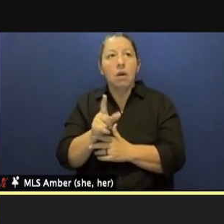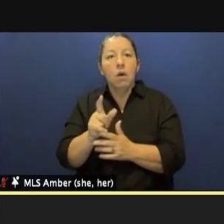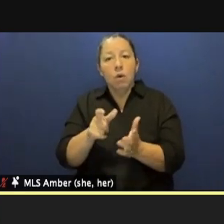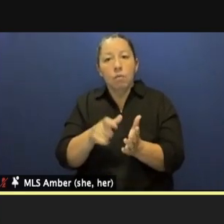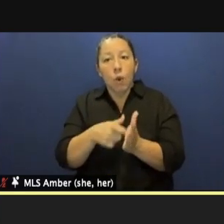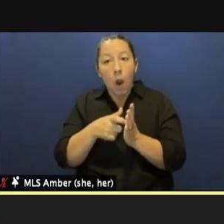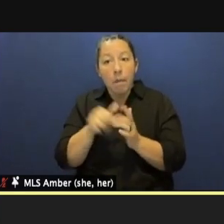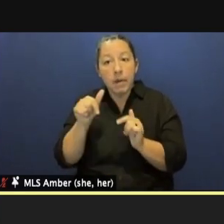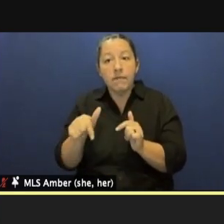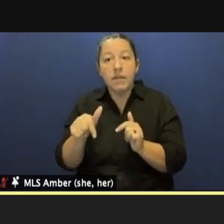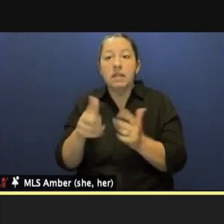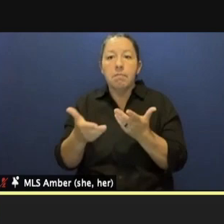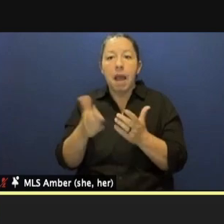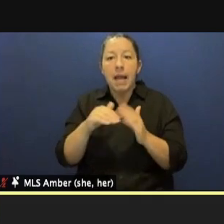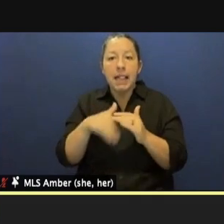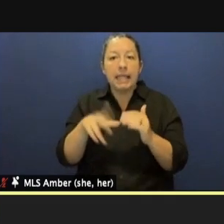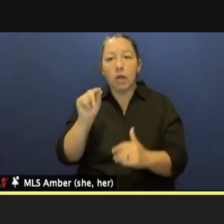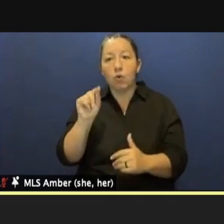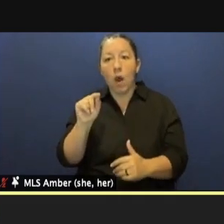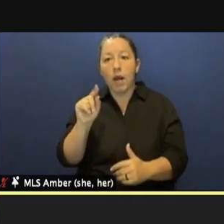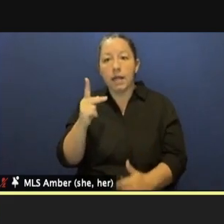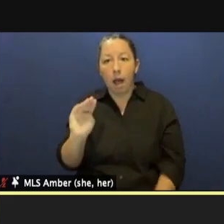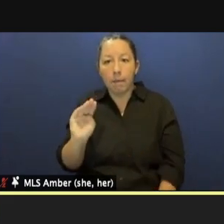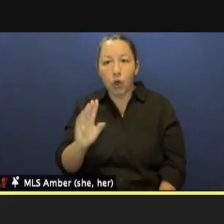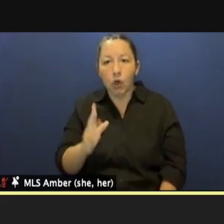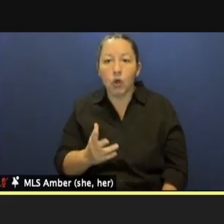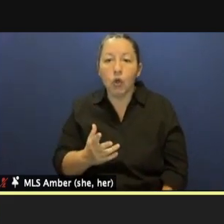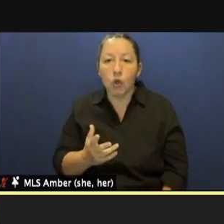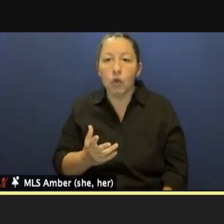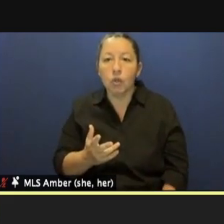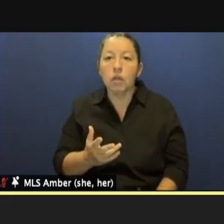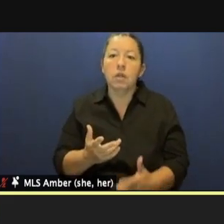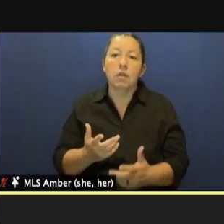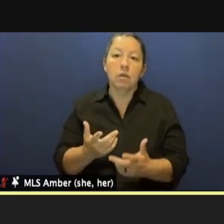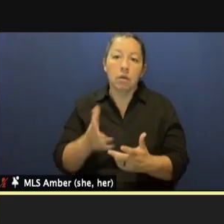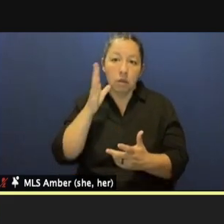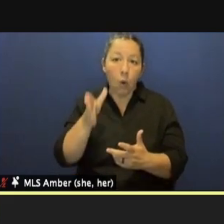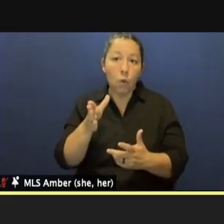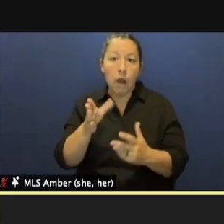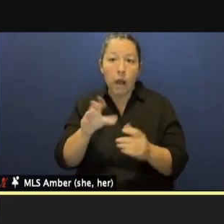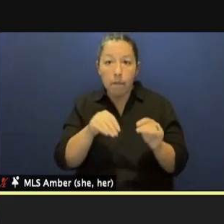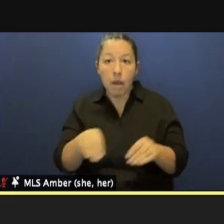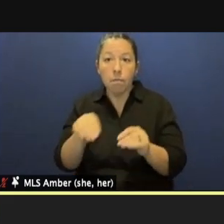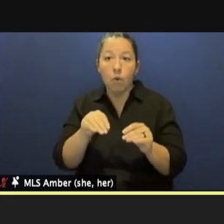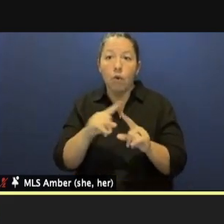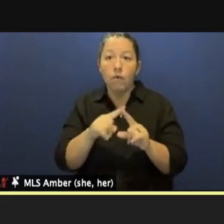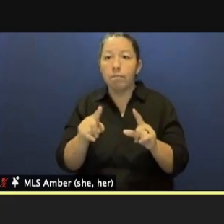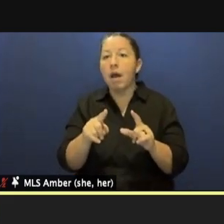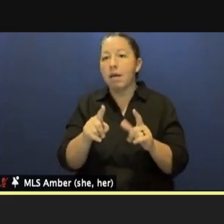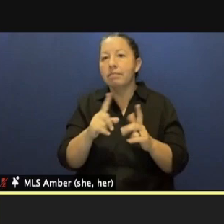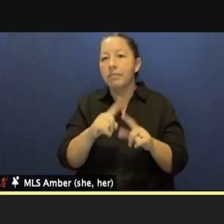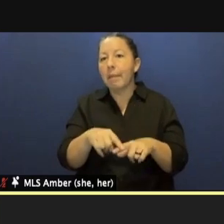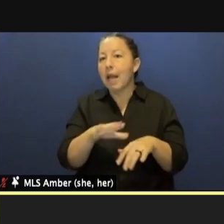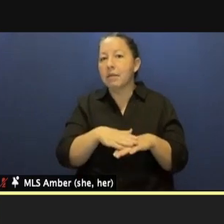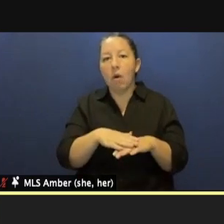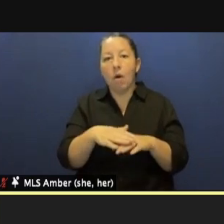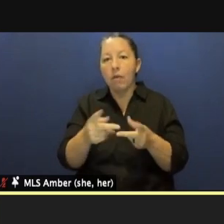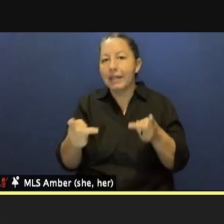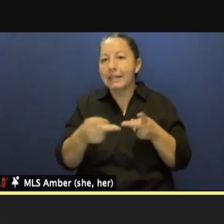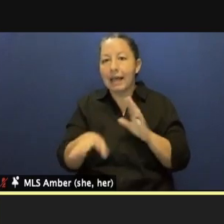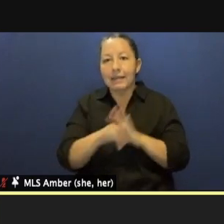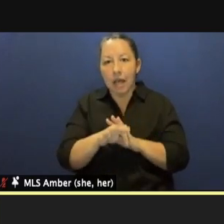function of the traverse. And then the traverse will be baselined along, of course, with the site selection at